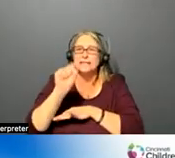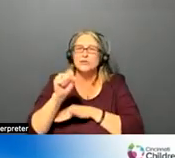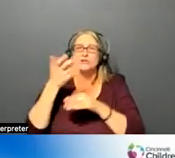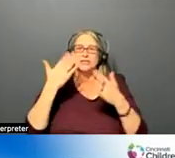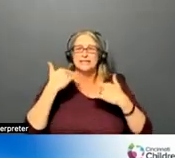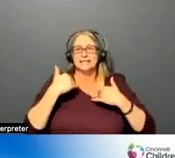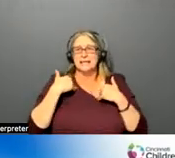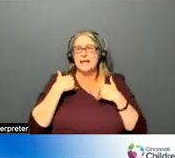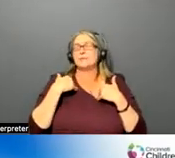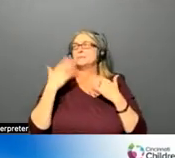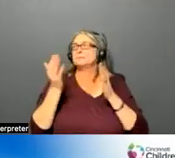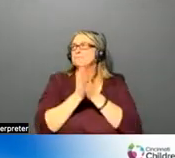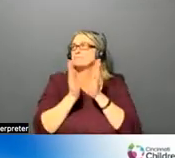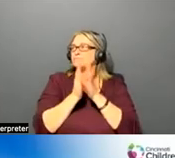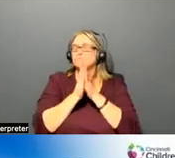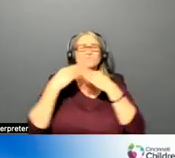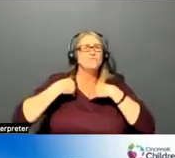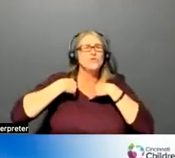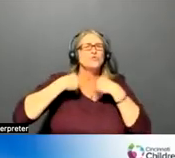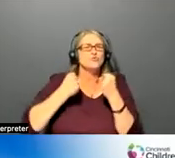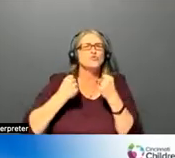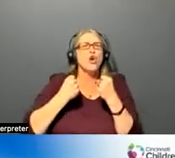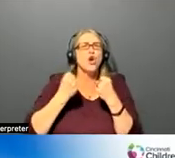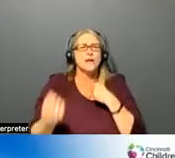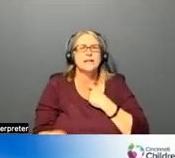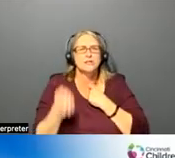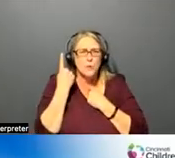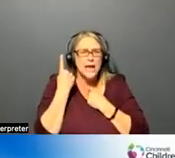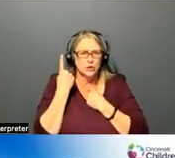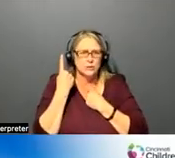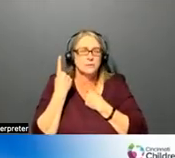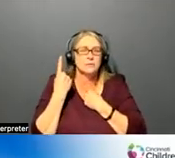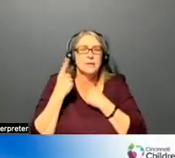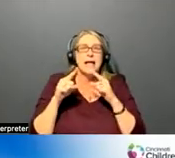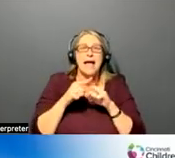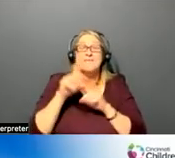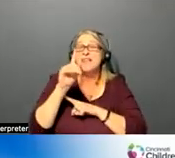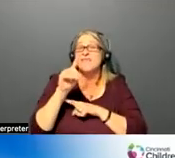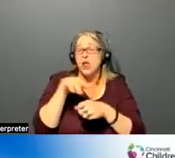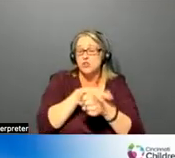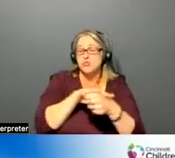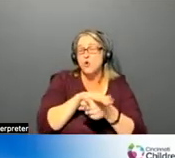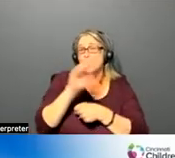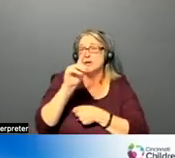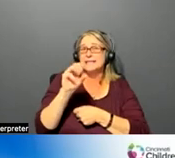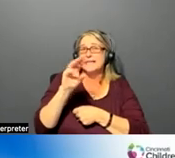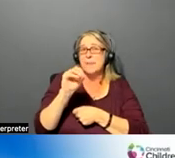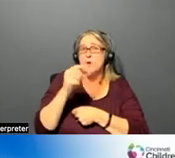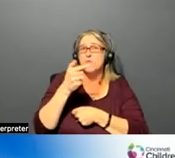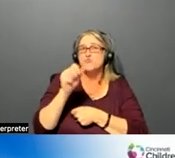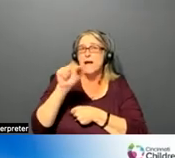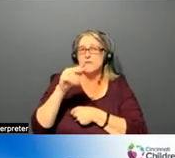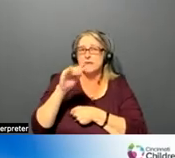really strong understanding of the demographics of your community. And then once you get